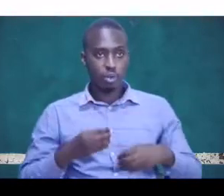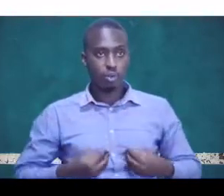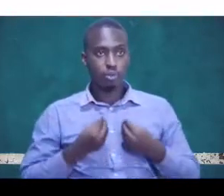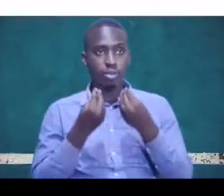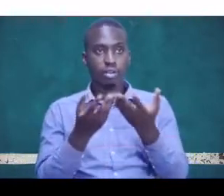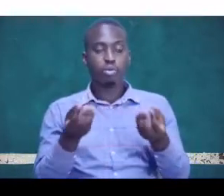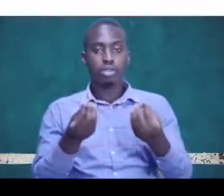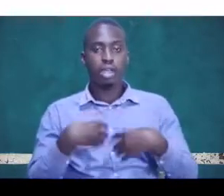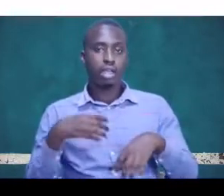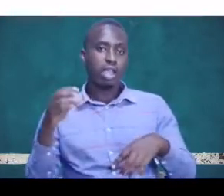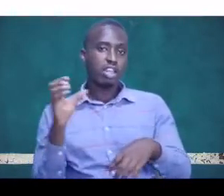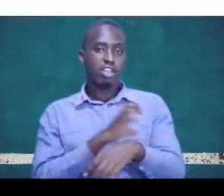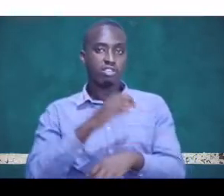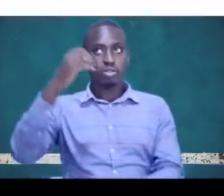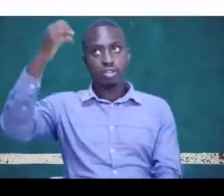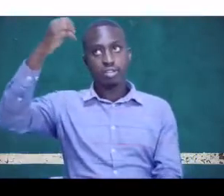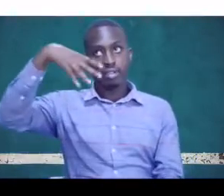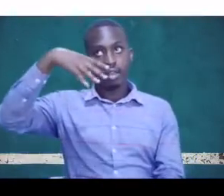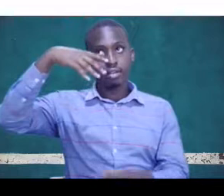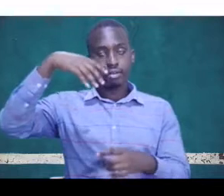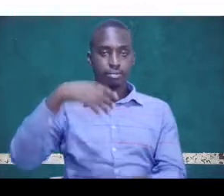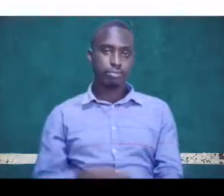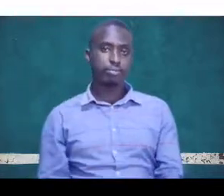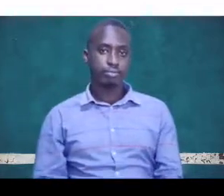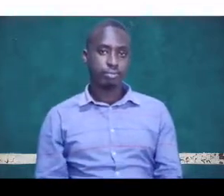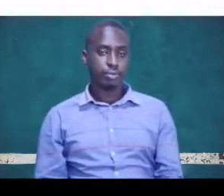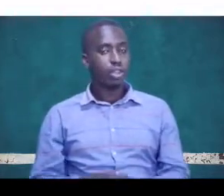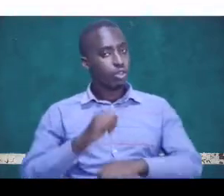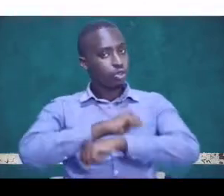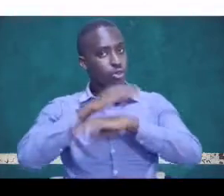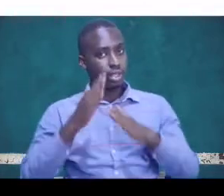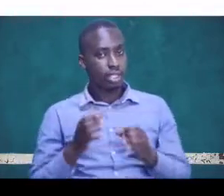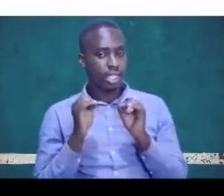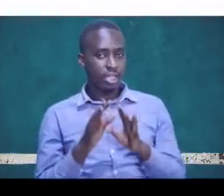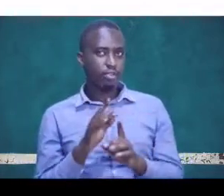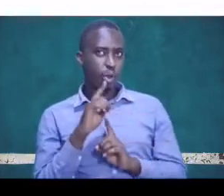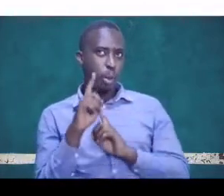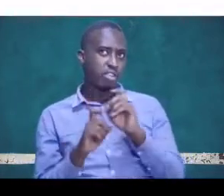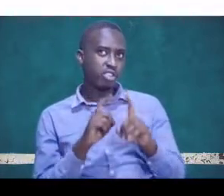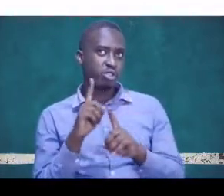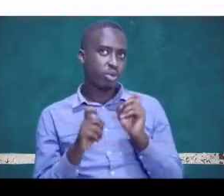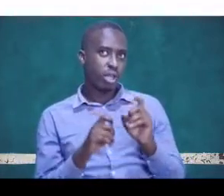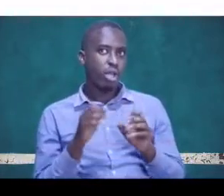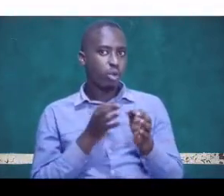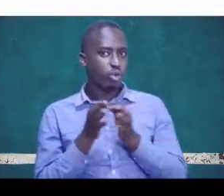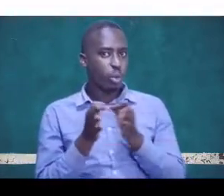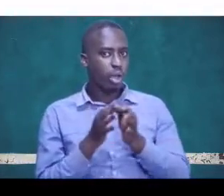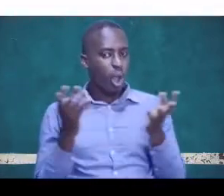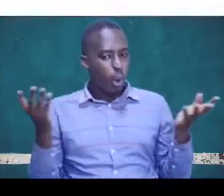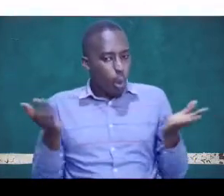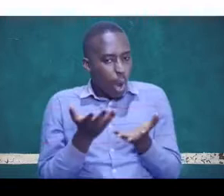produces in the sun. Students, if you are being asked to explain